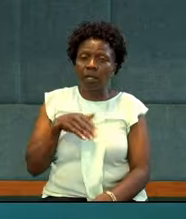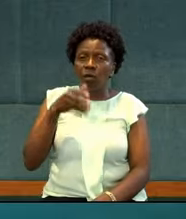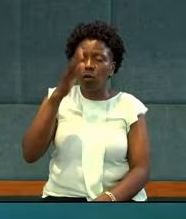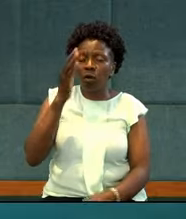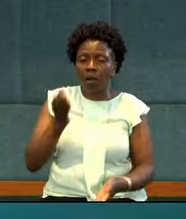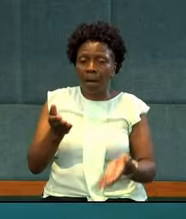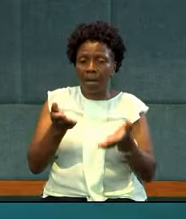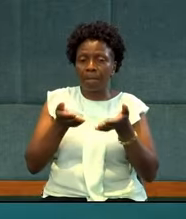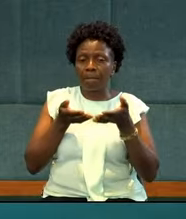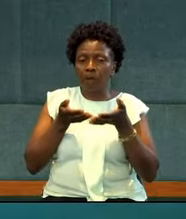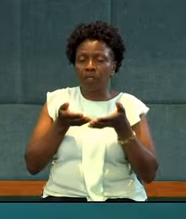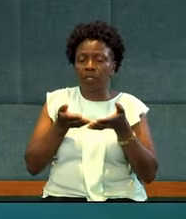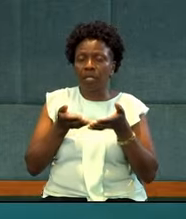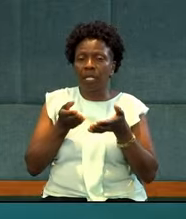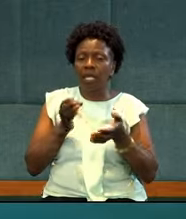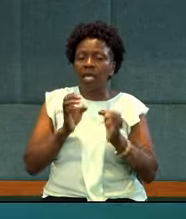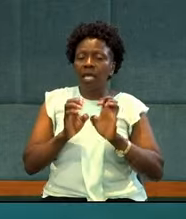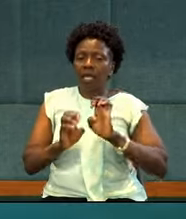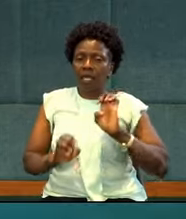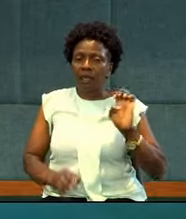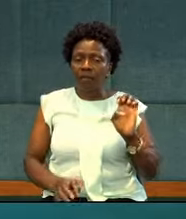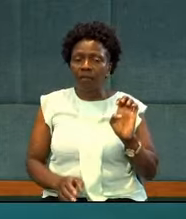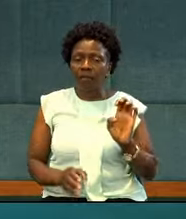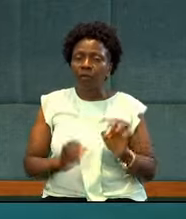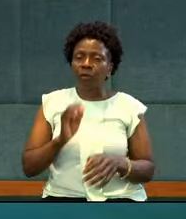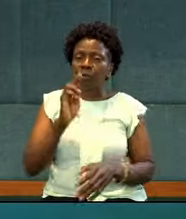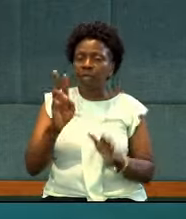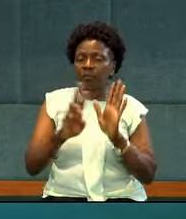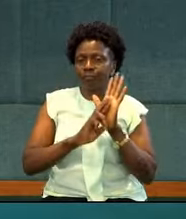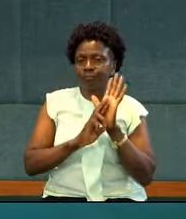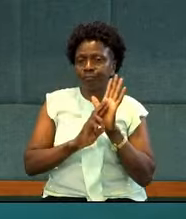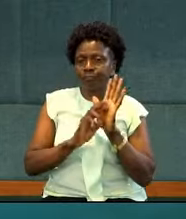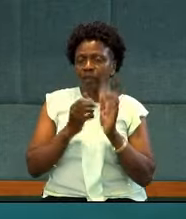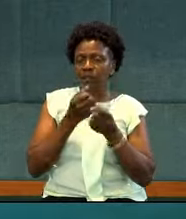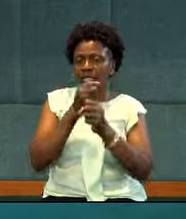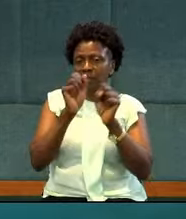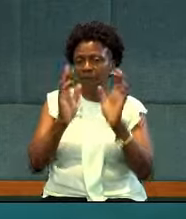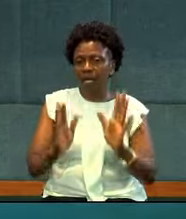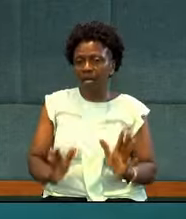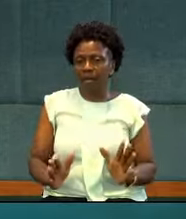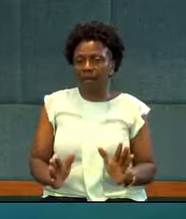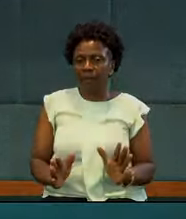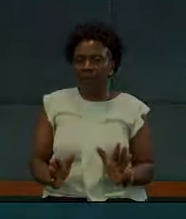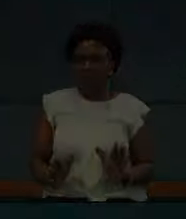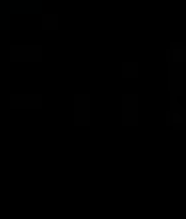God brought Eve to be a carrier of the Savior.